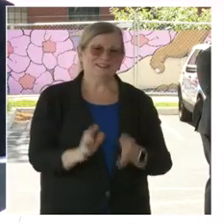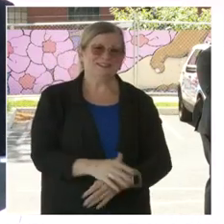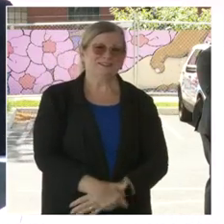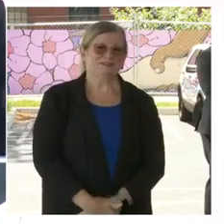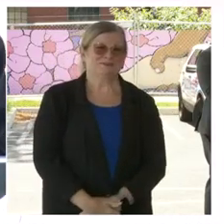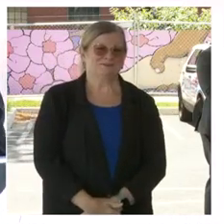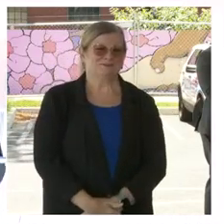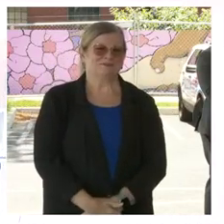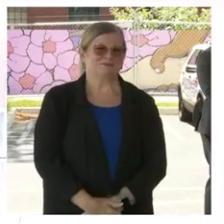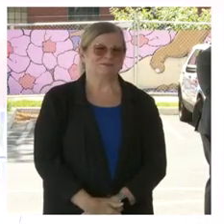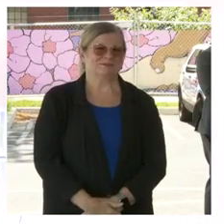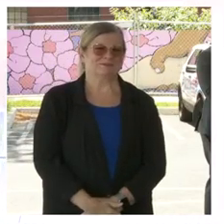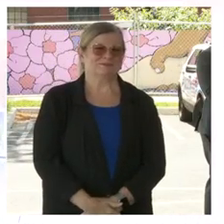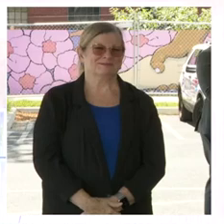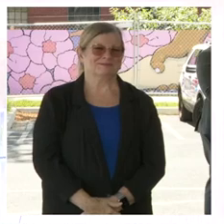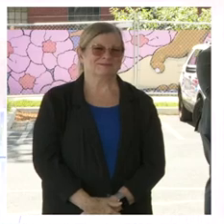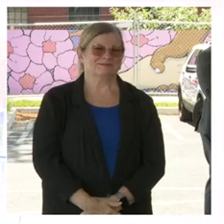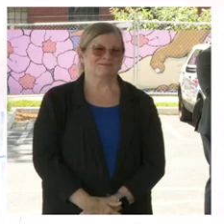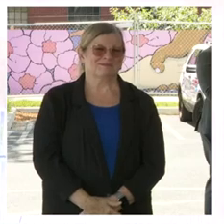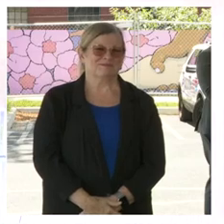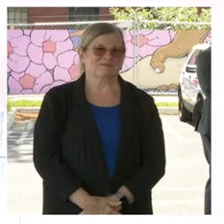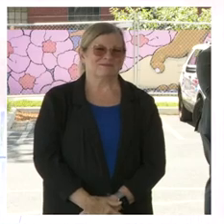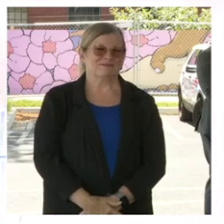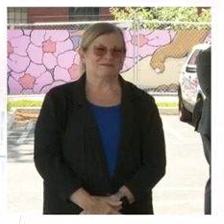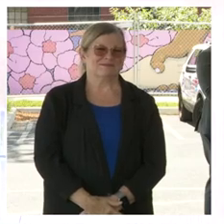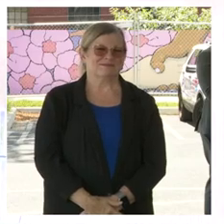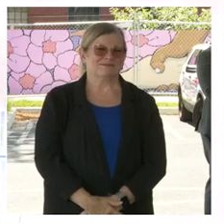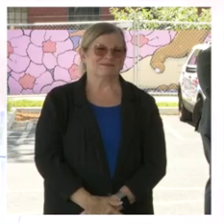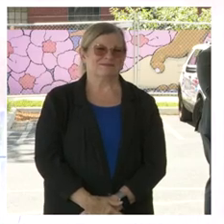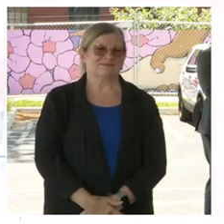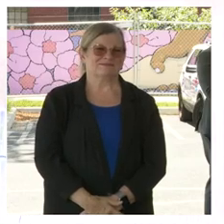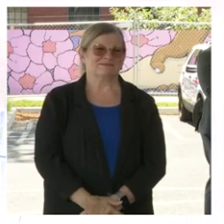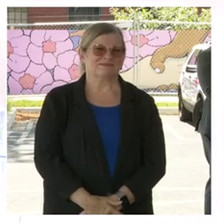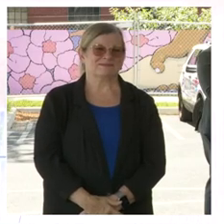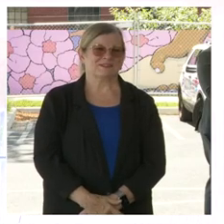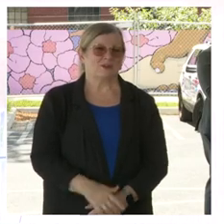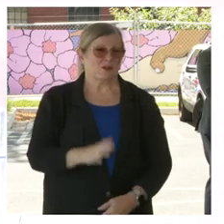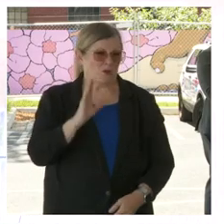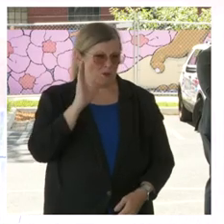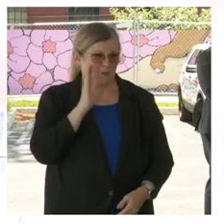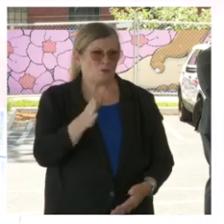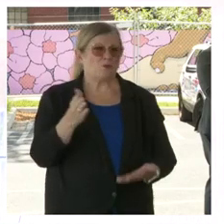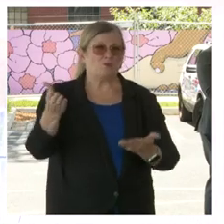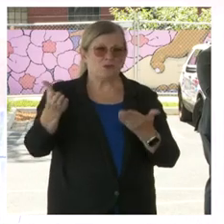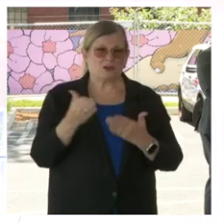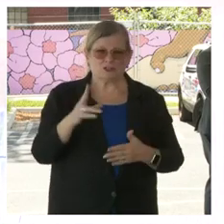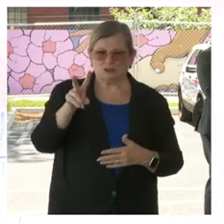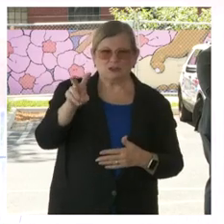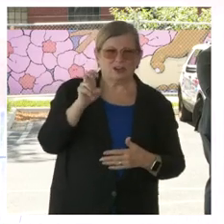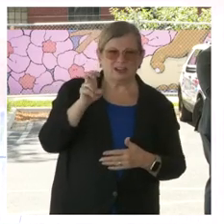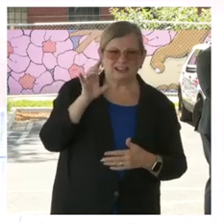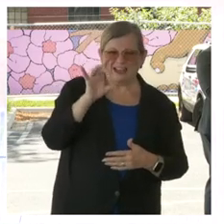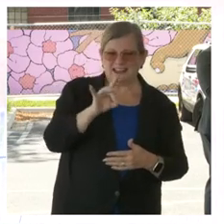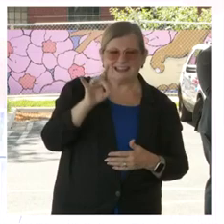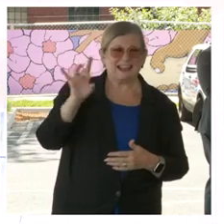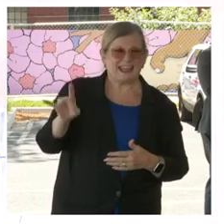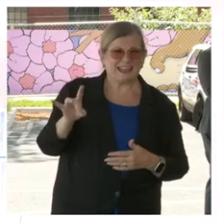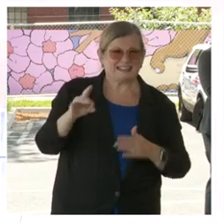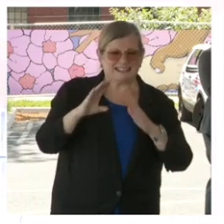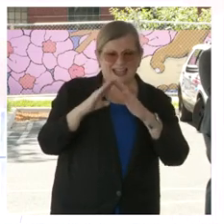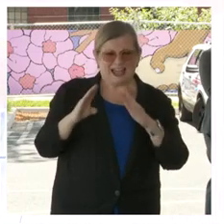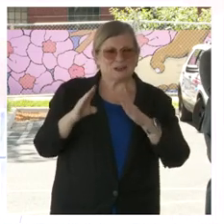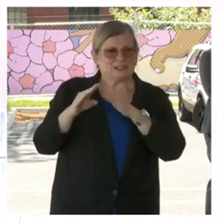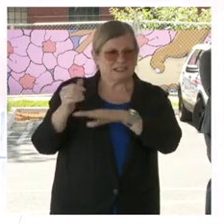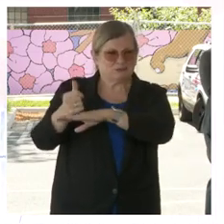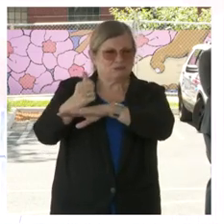So we're here today in an area that is going to bring 288 additional housing units to Congress Heights. More than